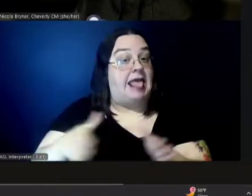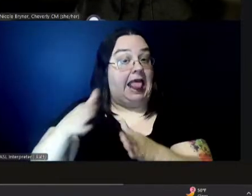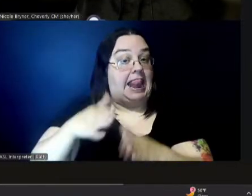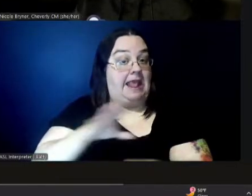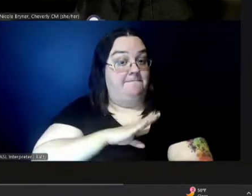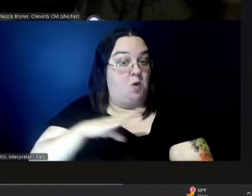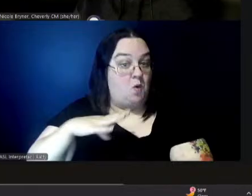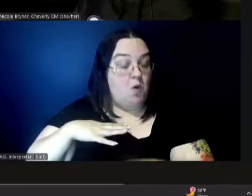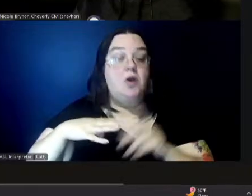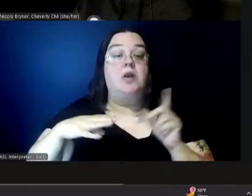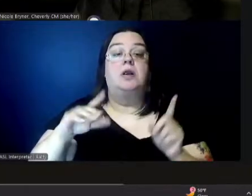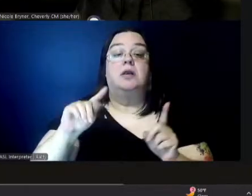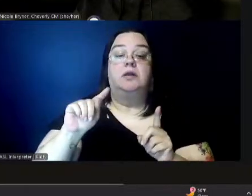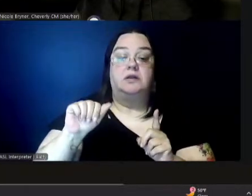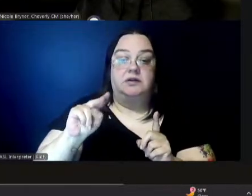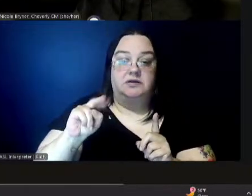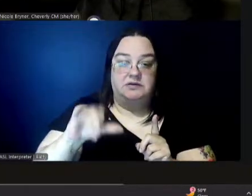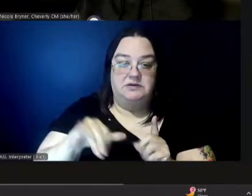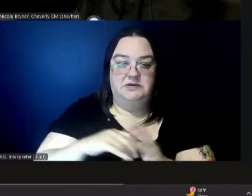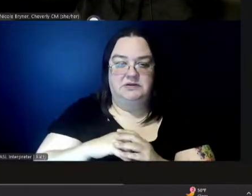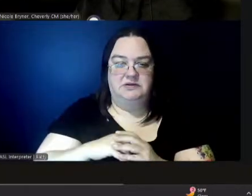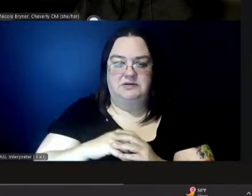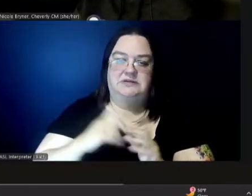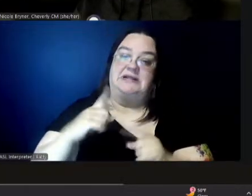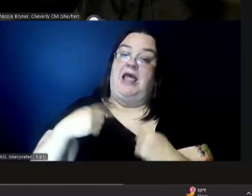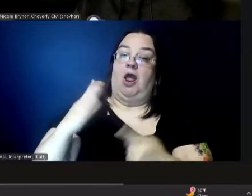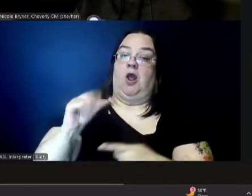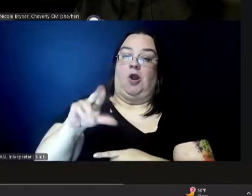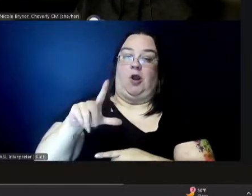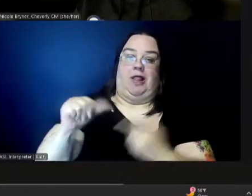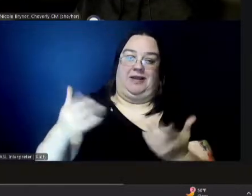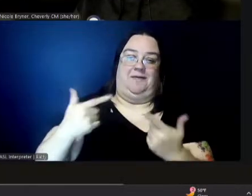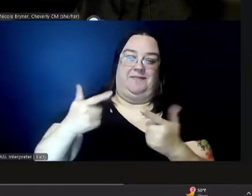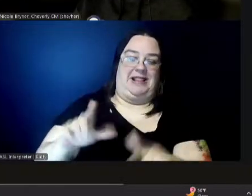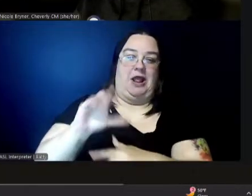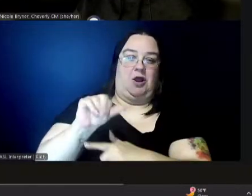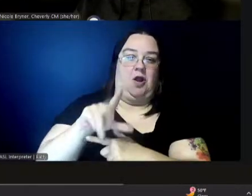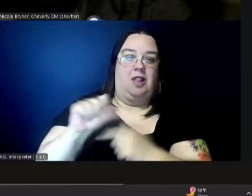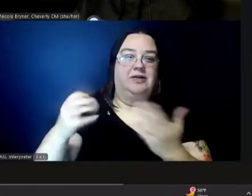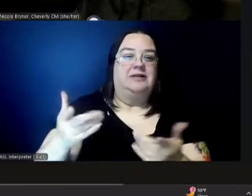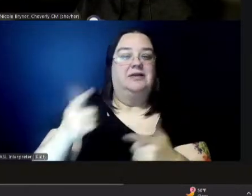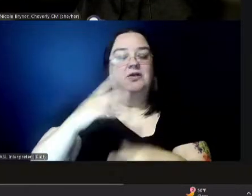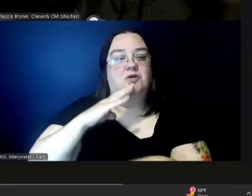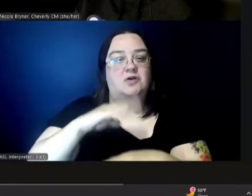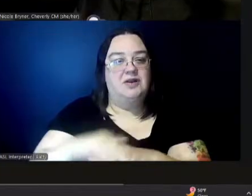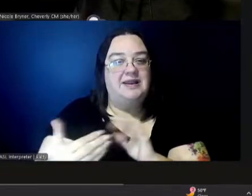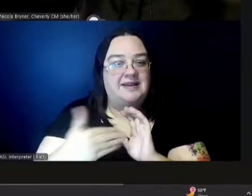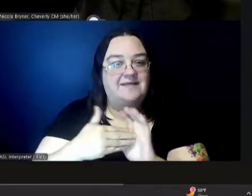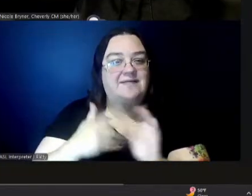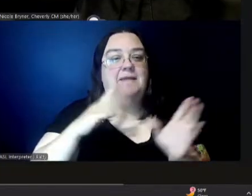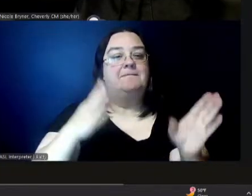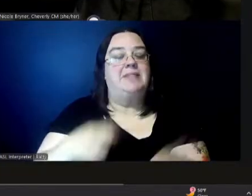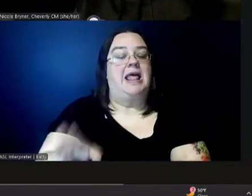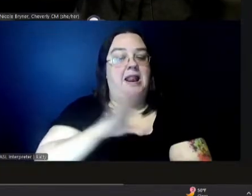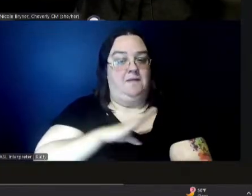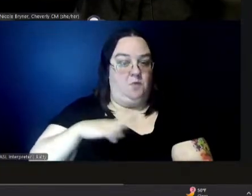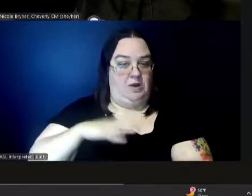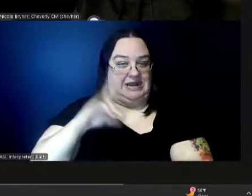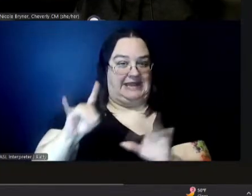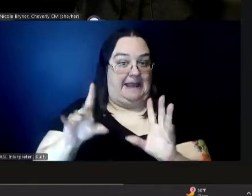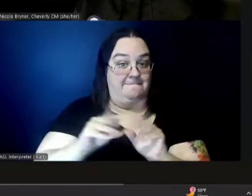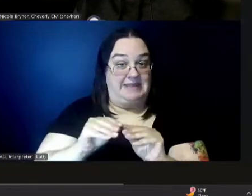Since Carlo was here, I was going to have Carlo. Yes, sir. Please. All right, good evening again. The Planning Board met yesterday